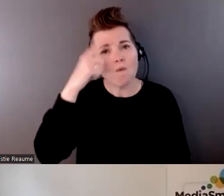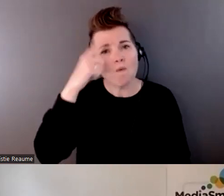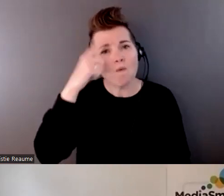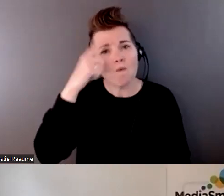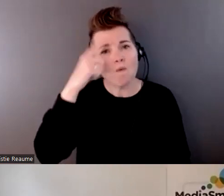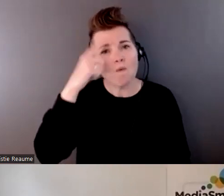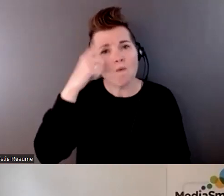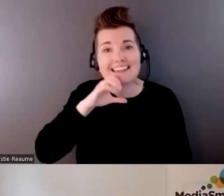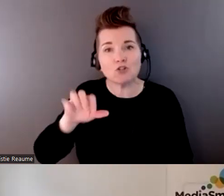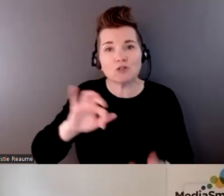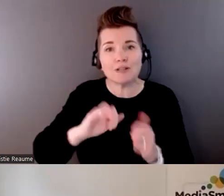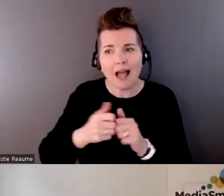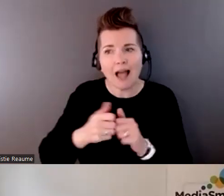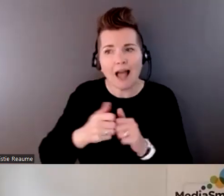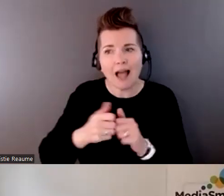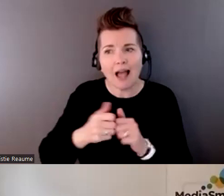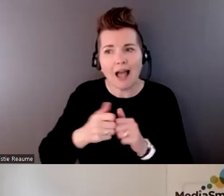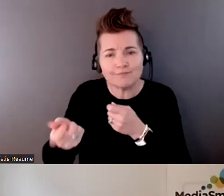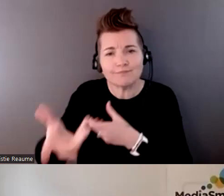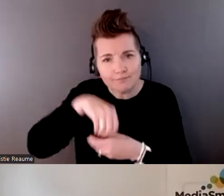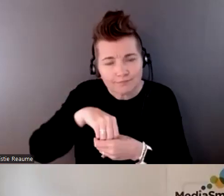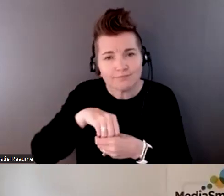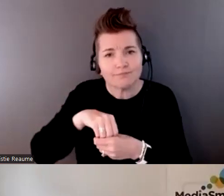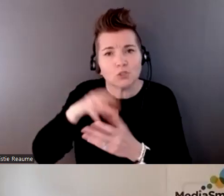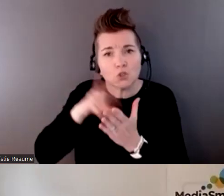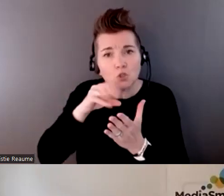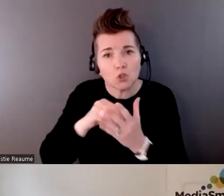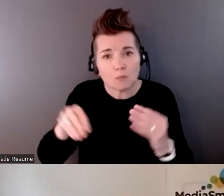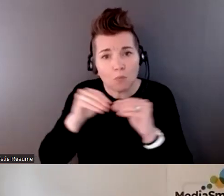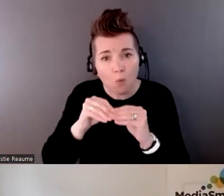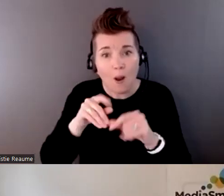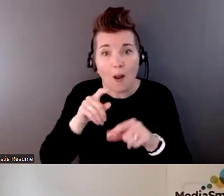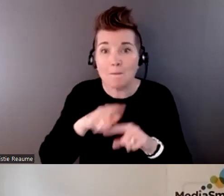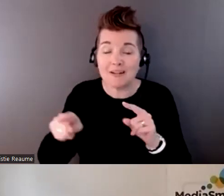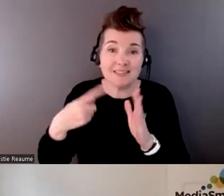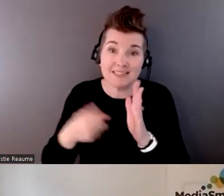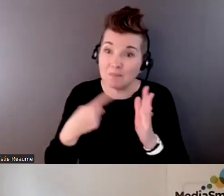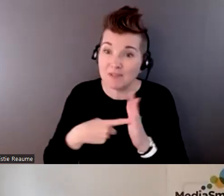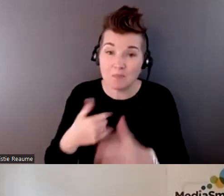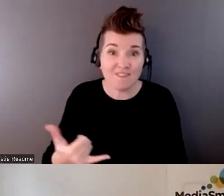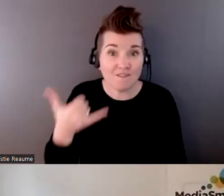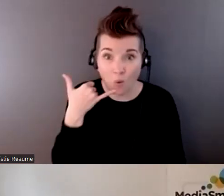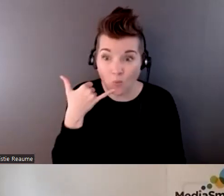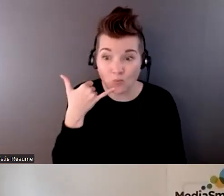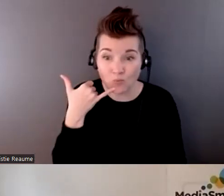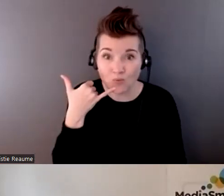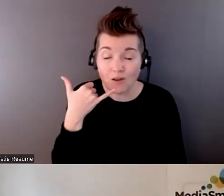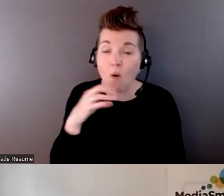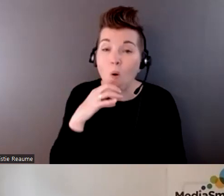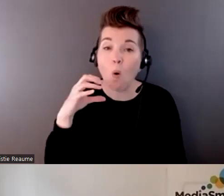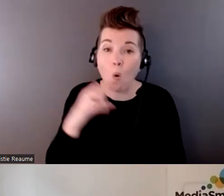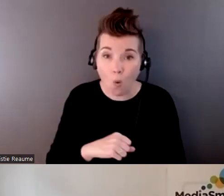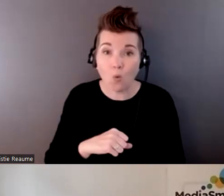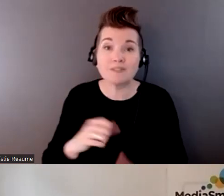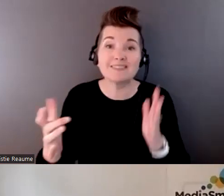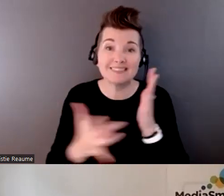it's true but they need a telephone some sort of telephone old technology might